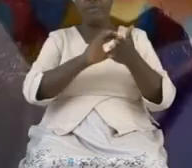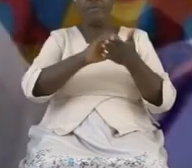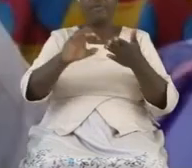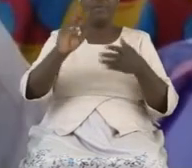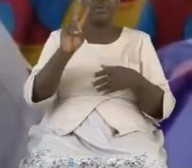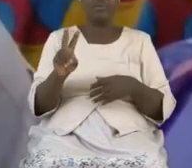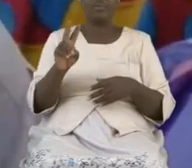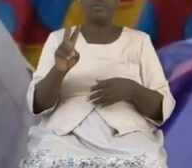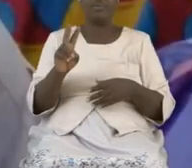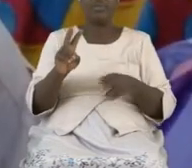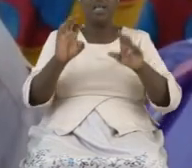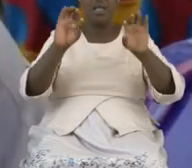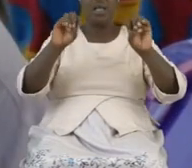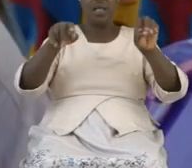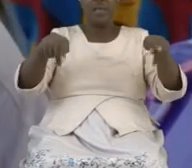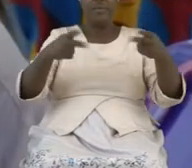Ephesians